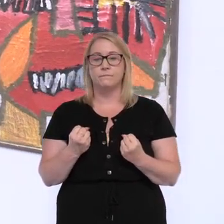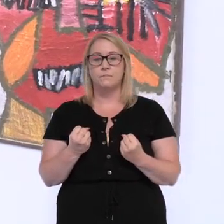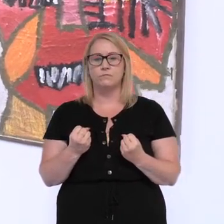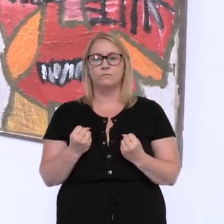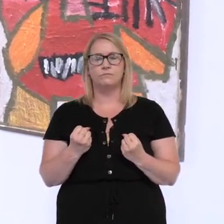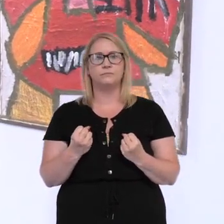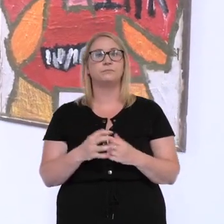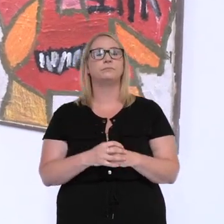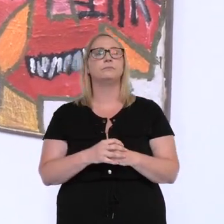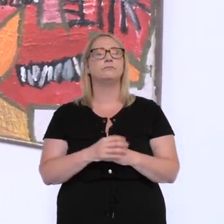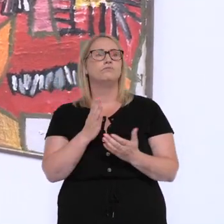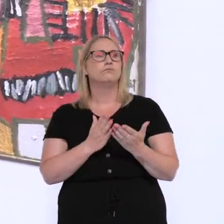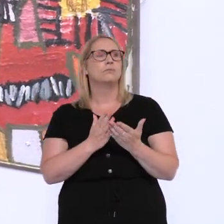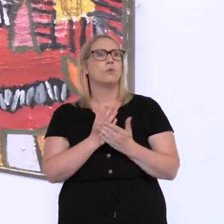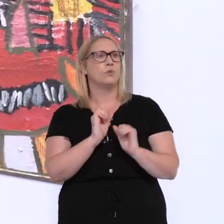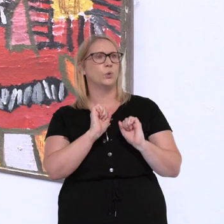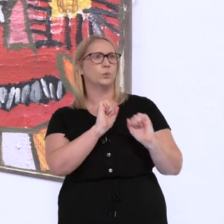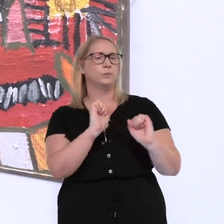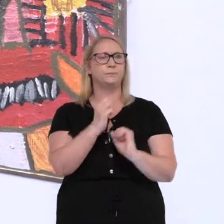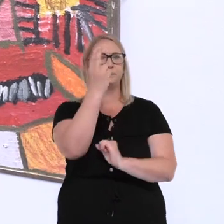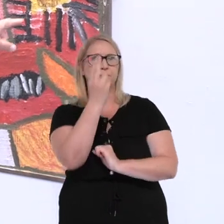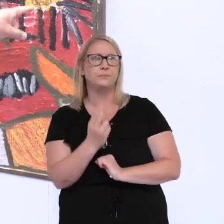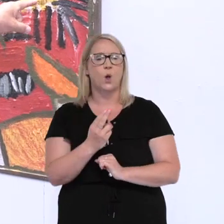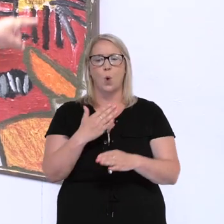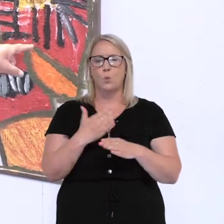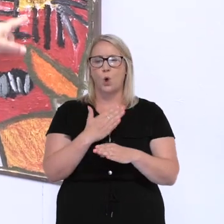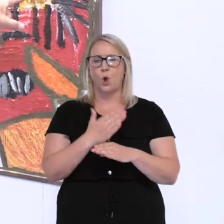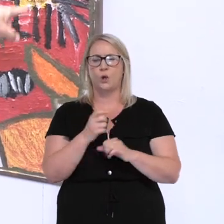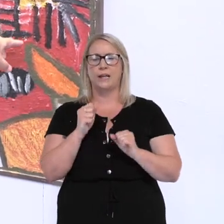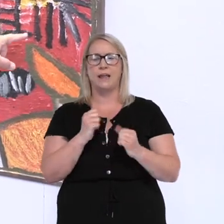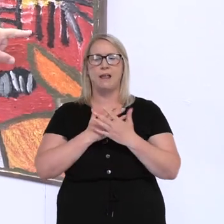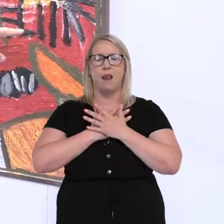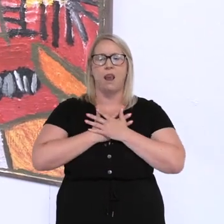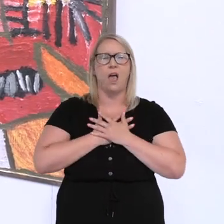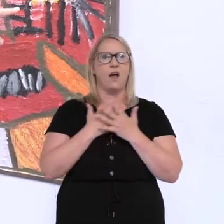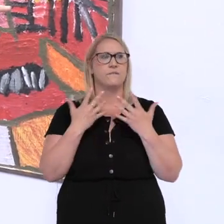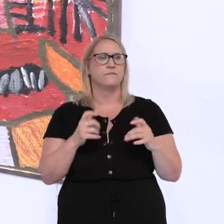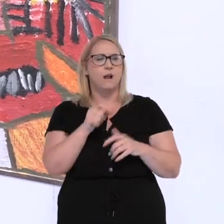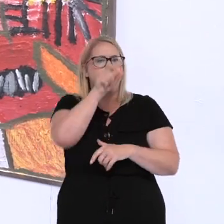throughout his work, there's a love of these sort of bold lines.